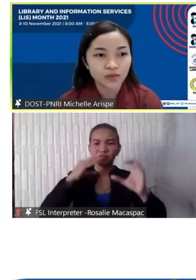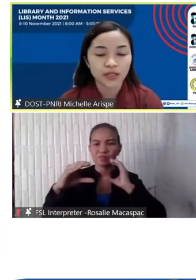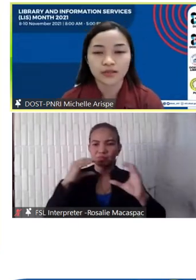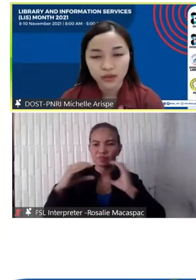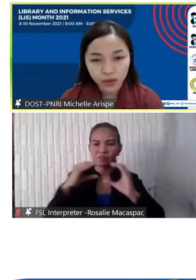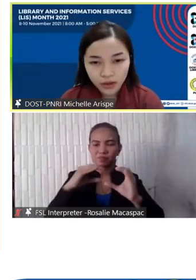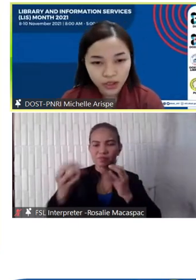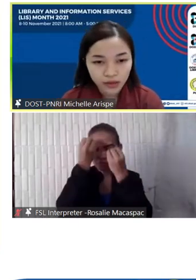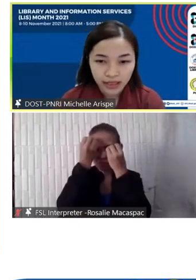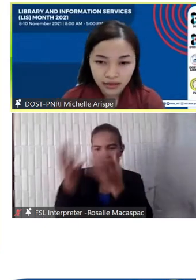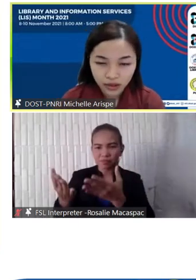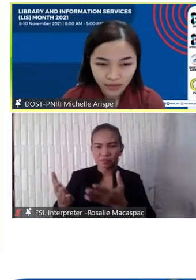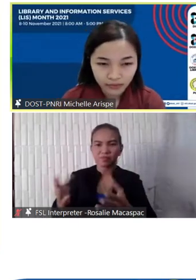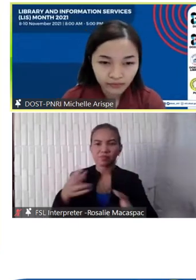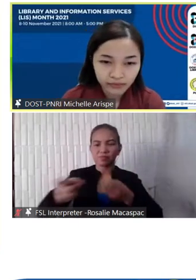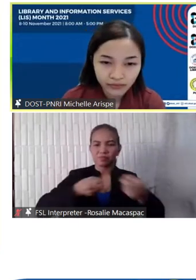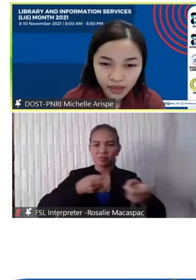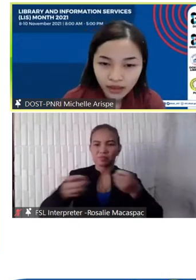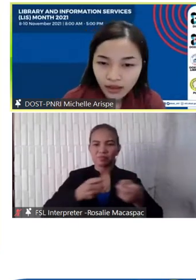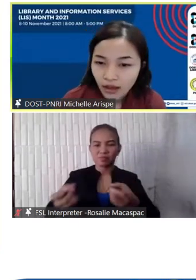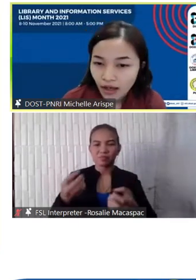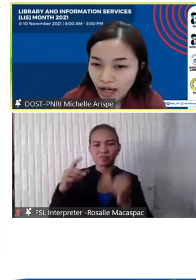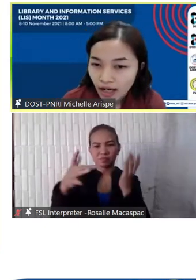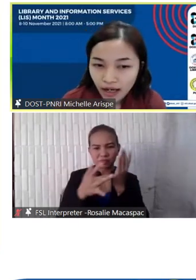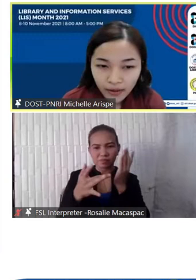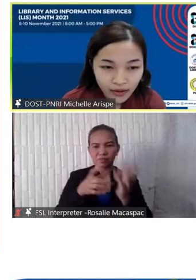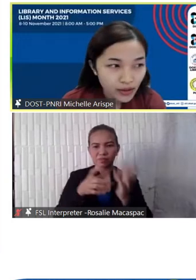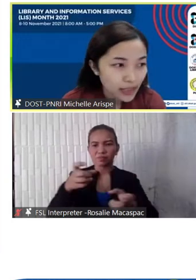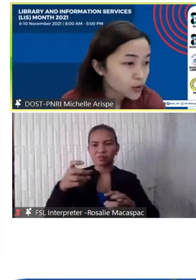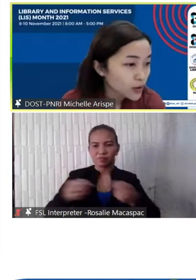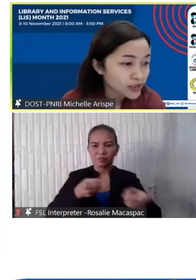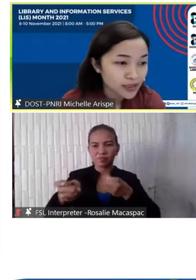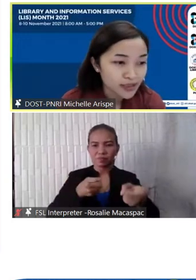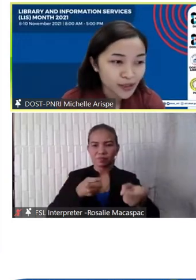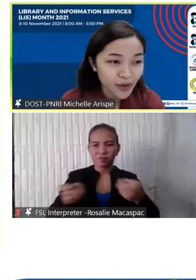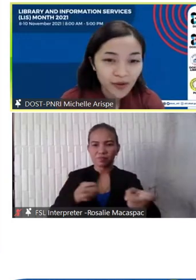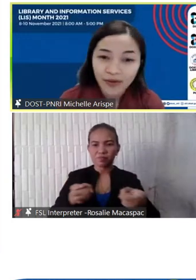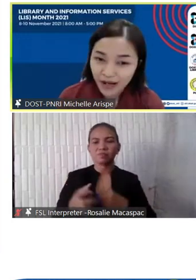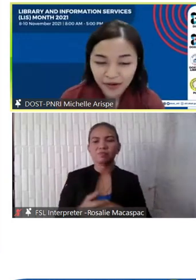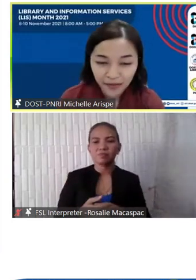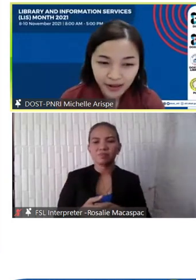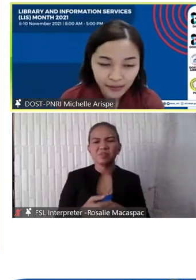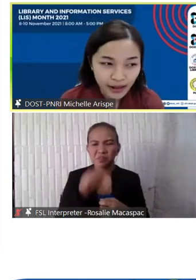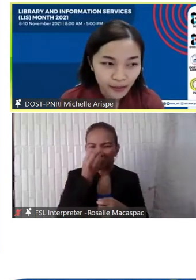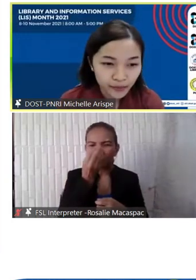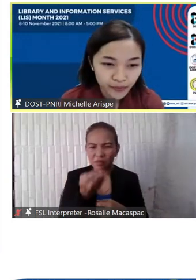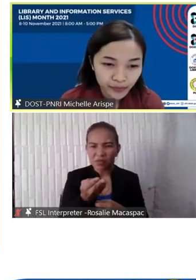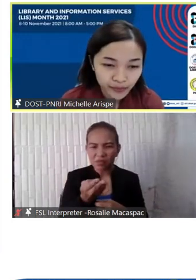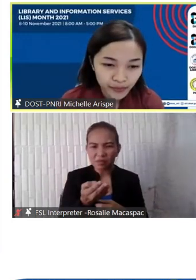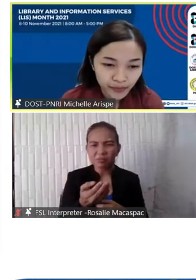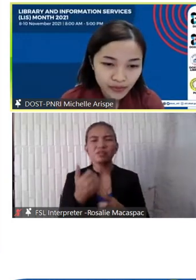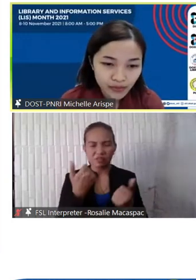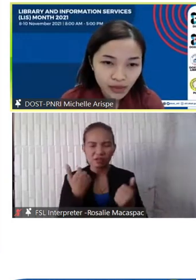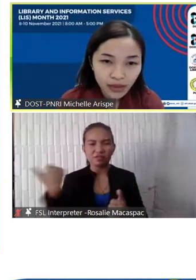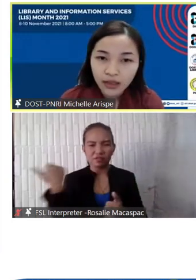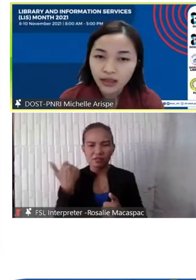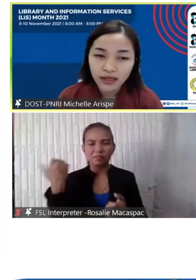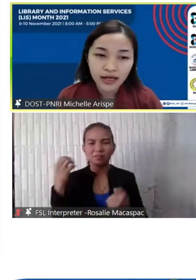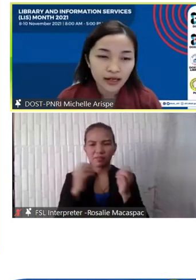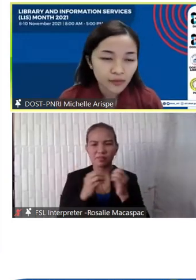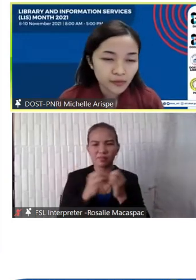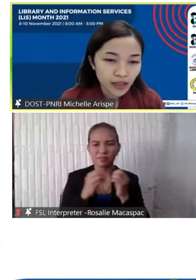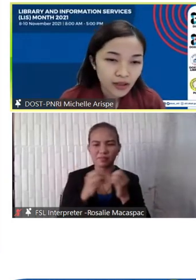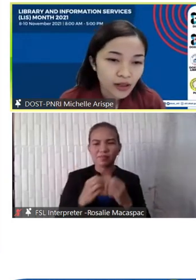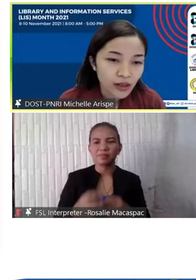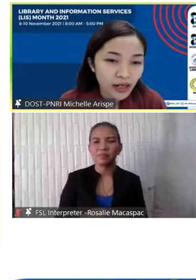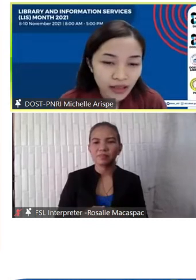information management, technology management. At kukunti lang yun, pero marami pang iba.